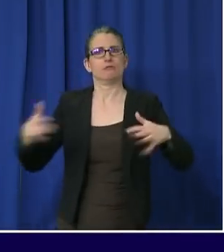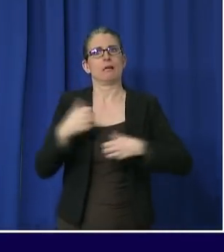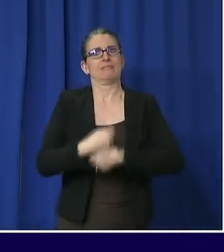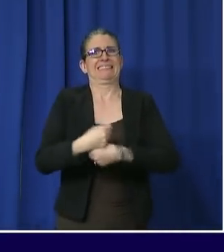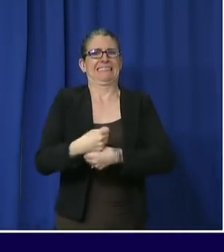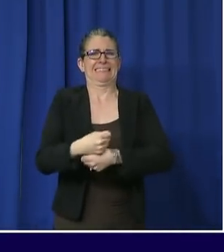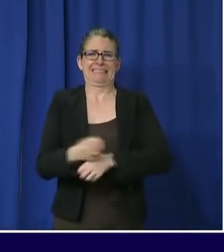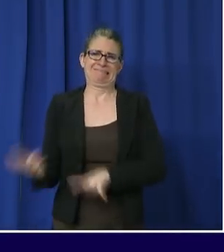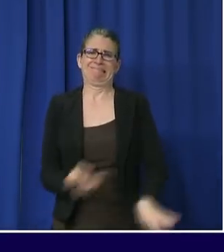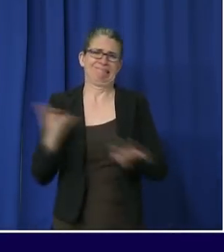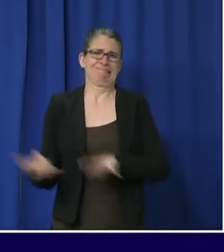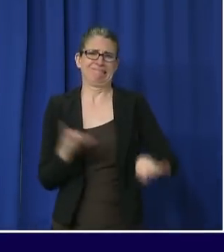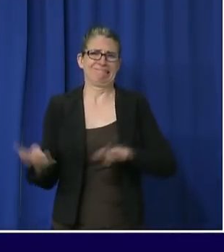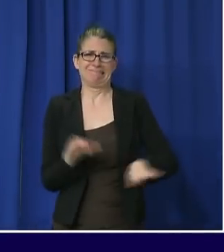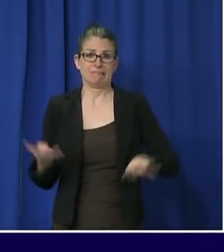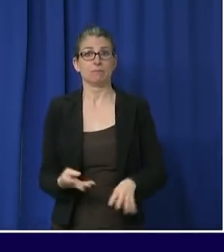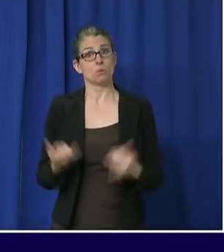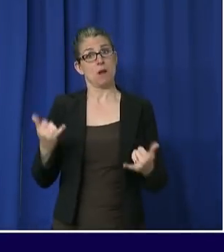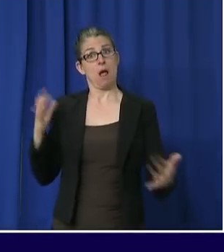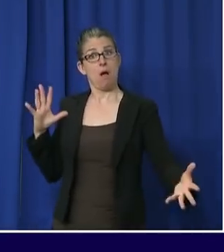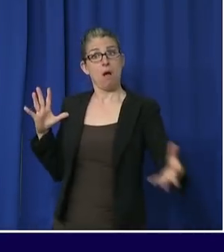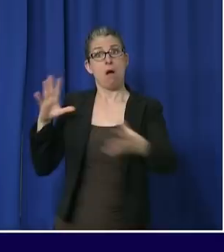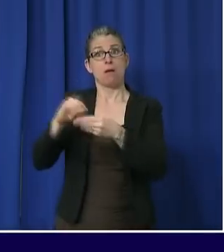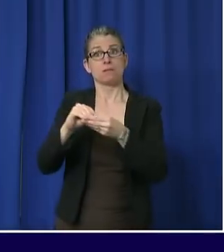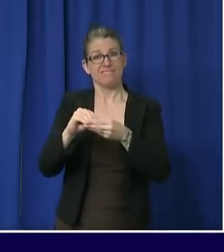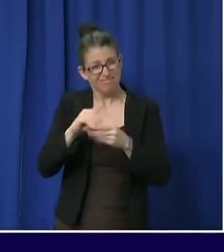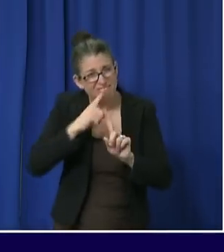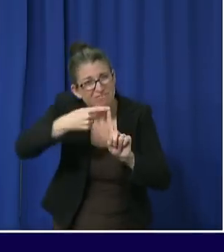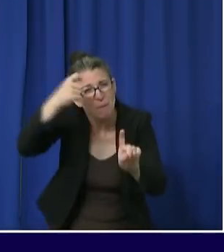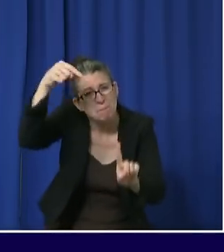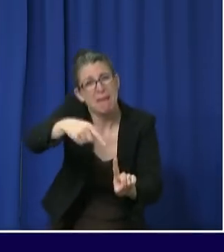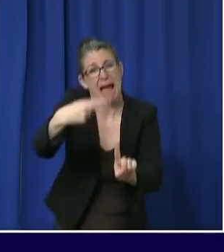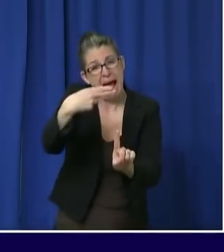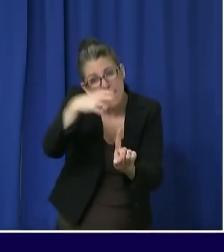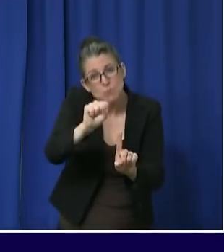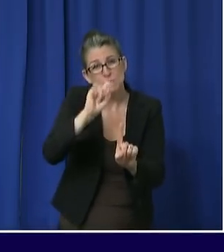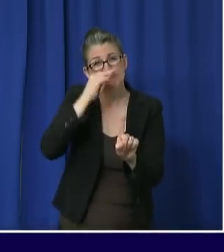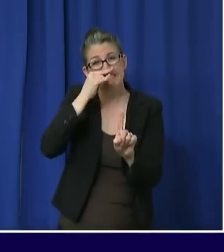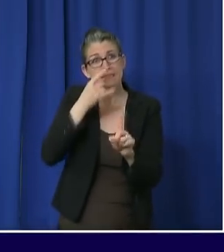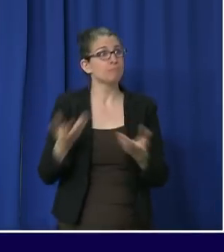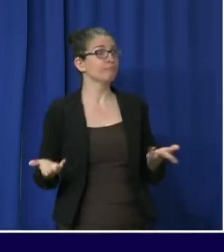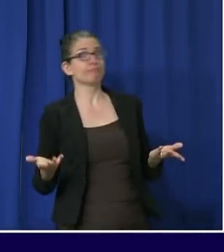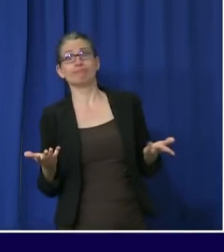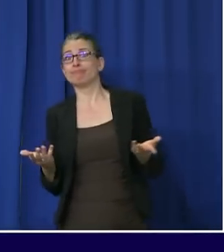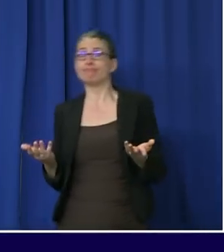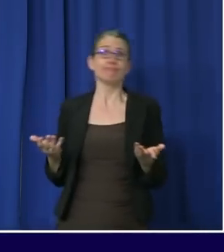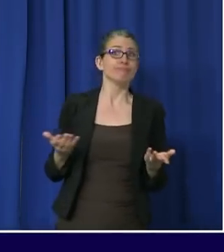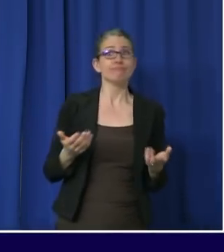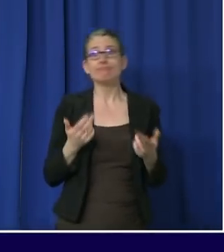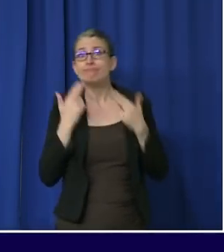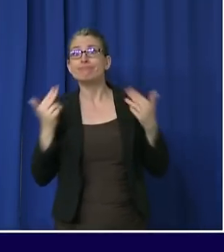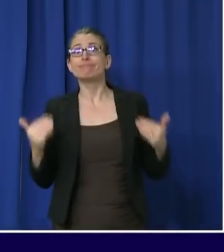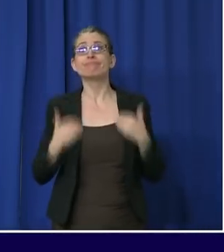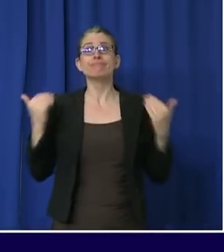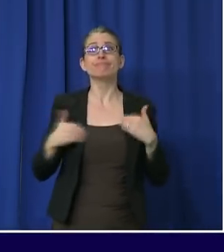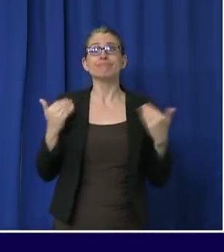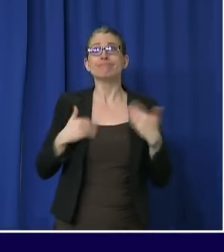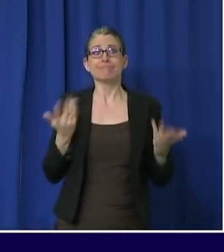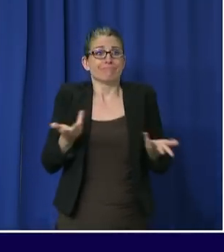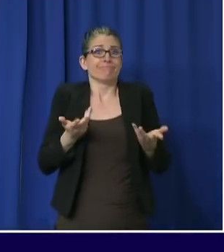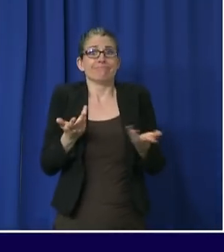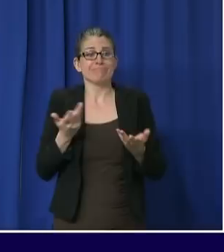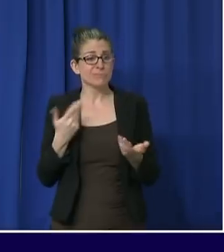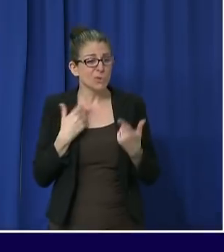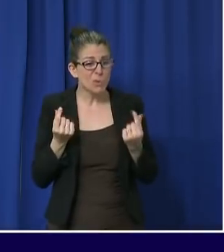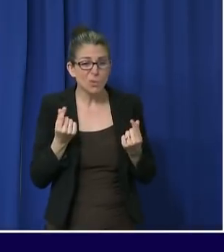Delta Prime Robotics Group, these high school students who would otherwise be competing but have now decided to join the effort to help